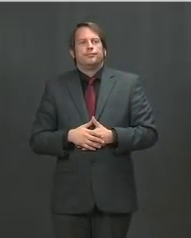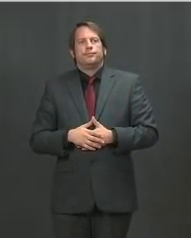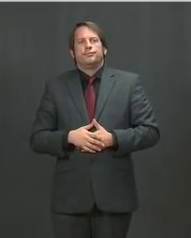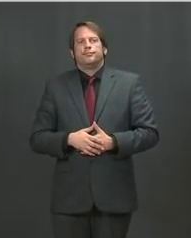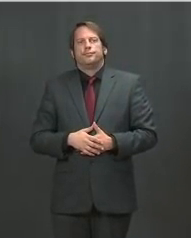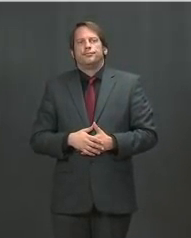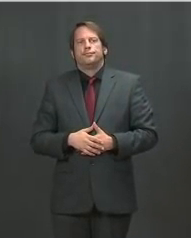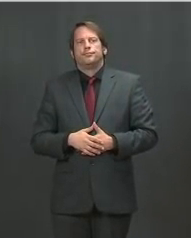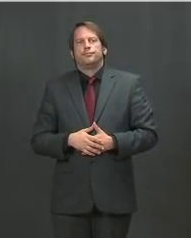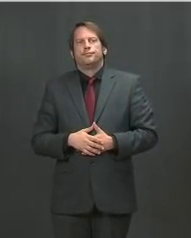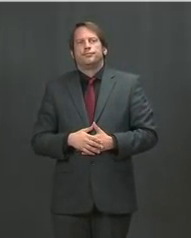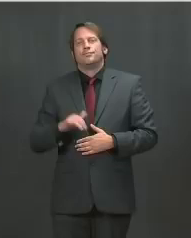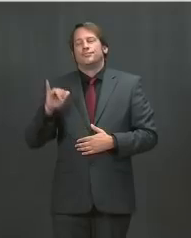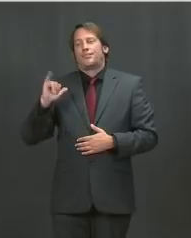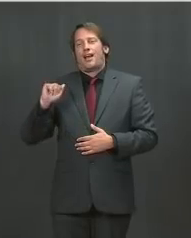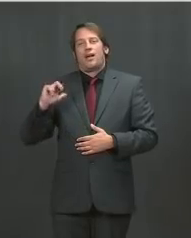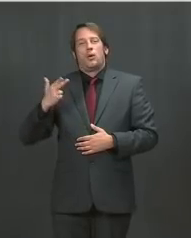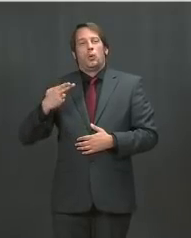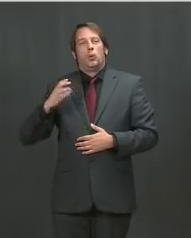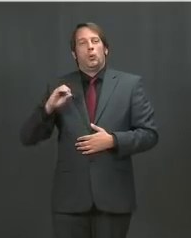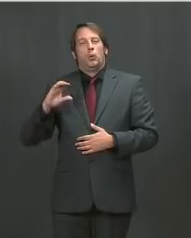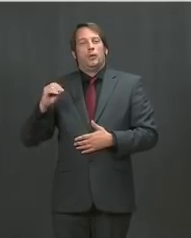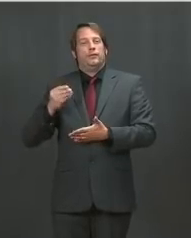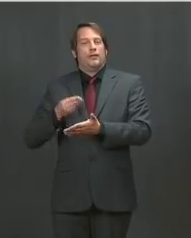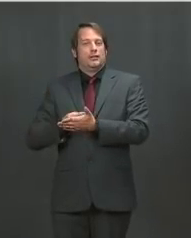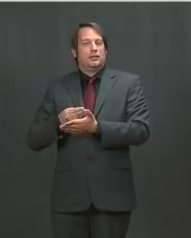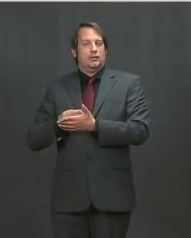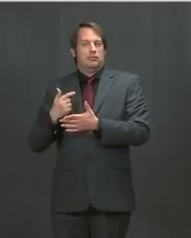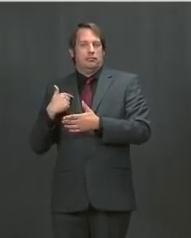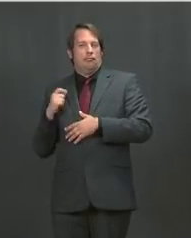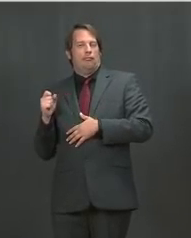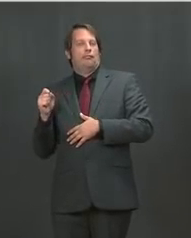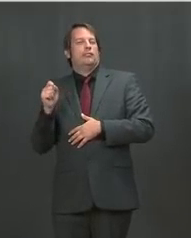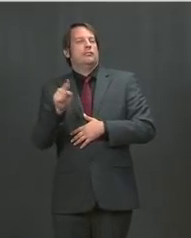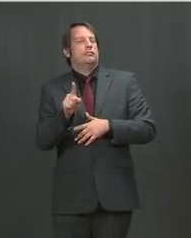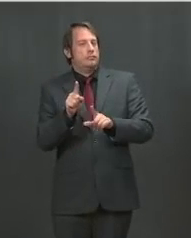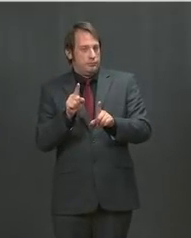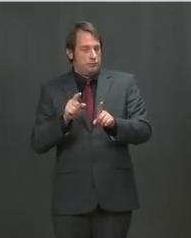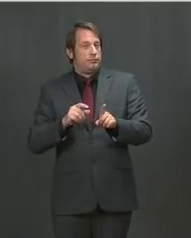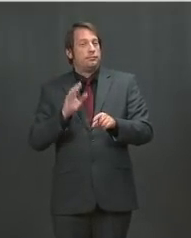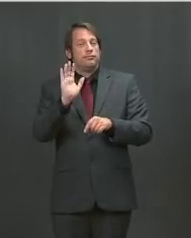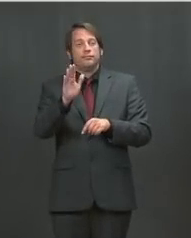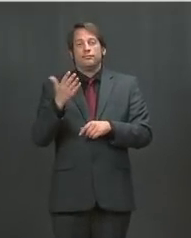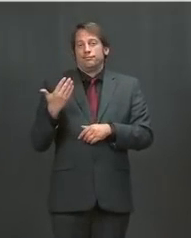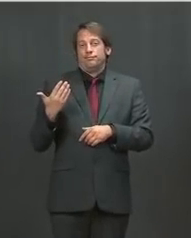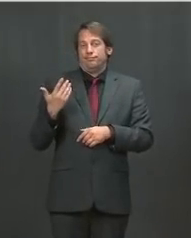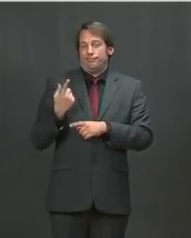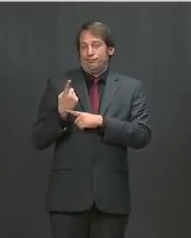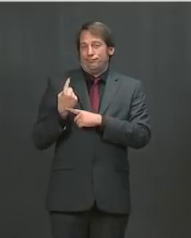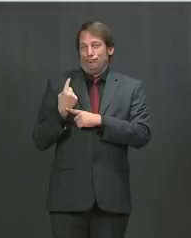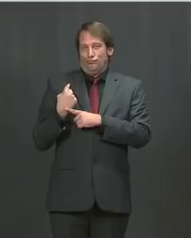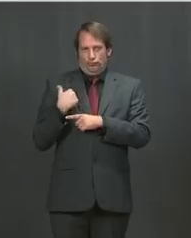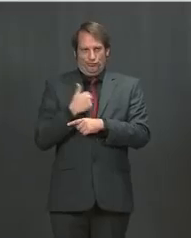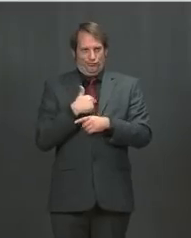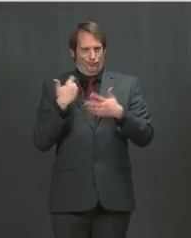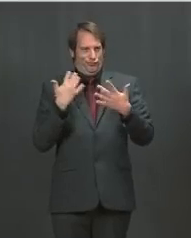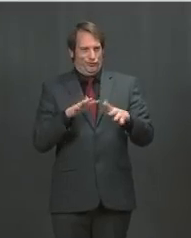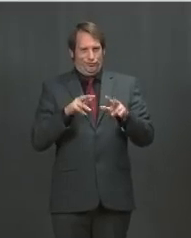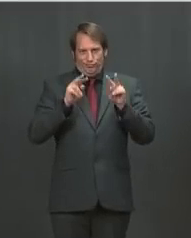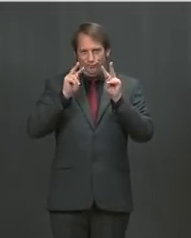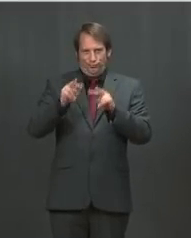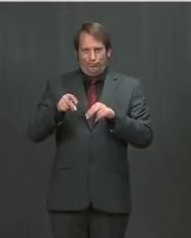Thank you all, and thanks for taking the questions. I know that this time last year, we were looking at acceptable daily case counts, and